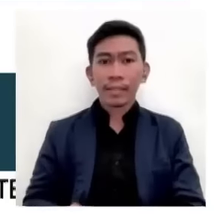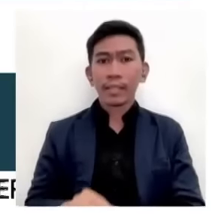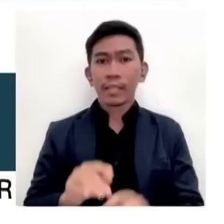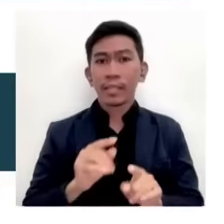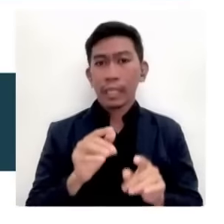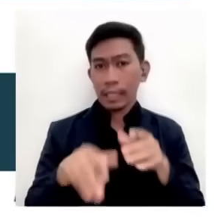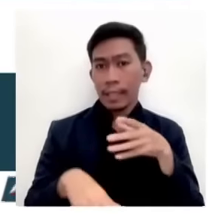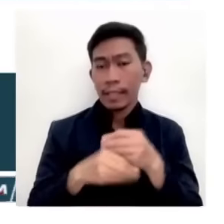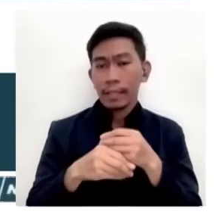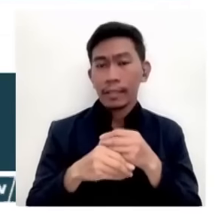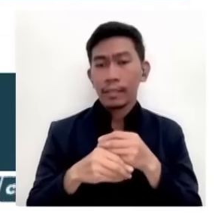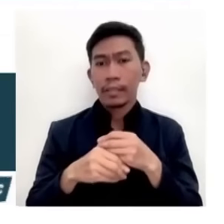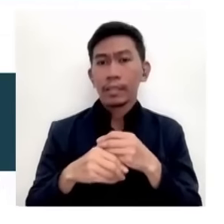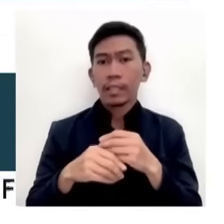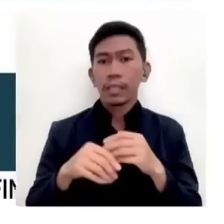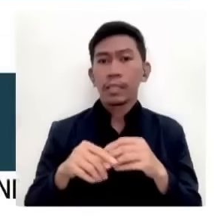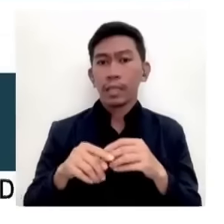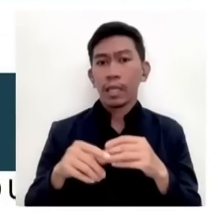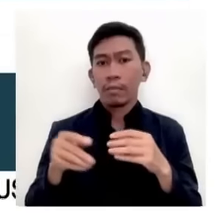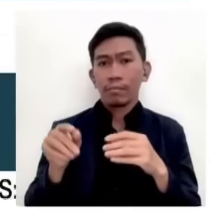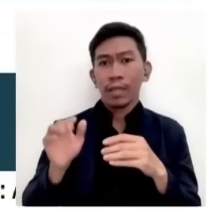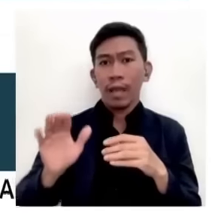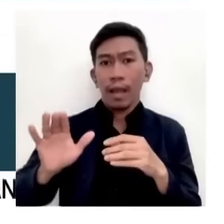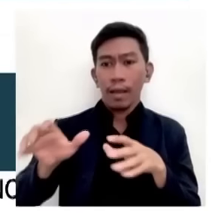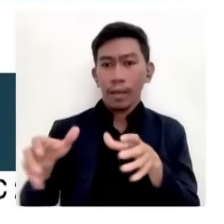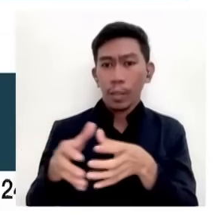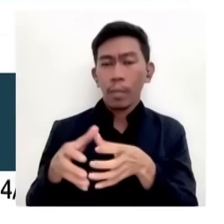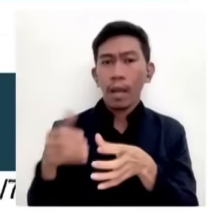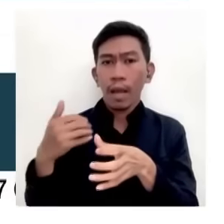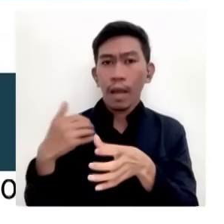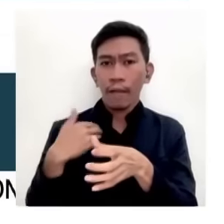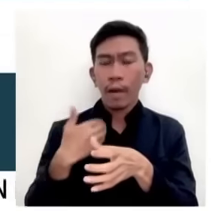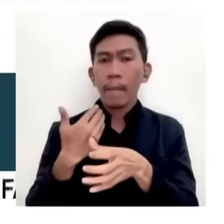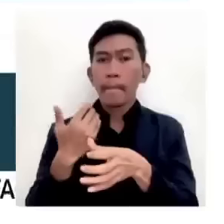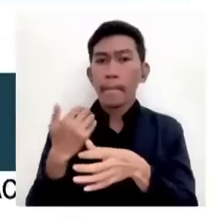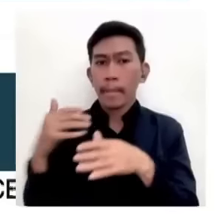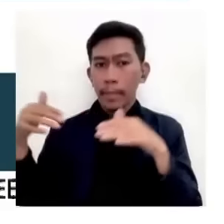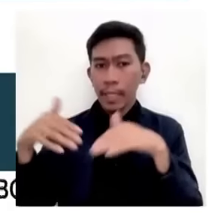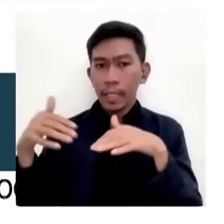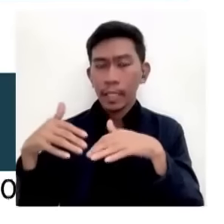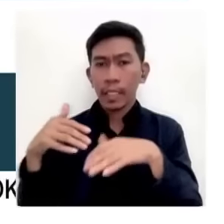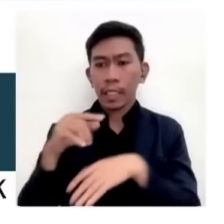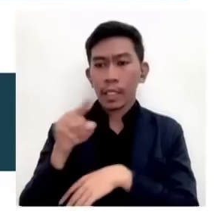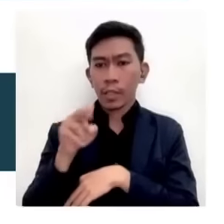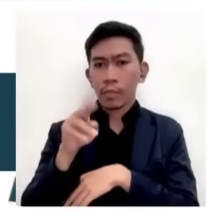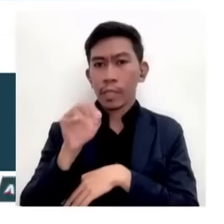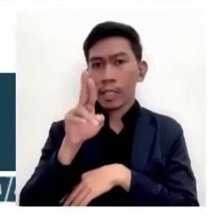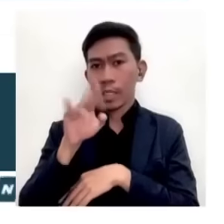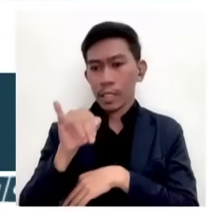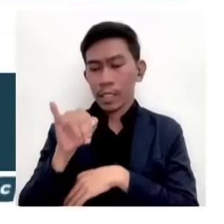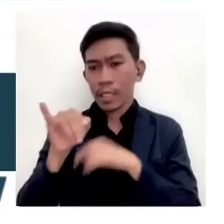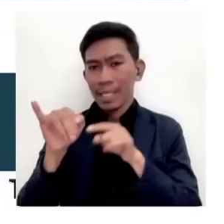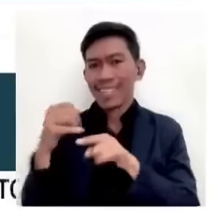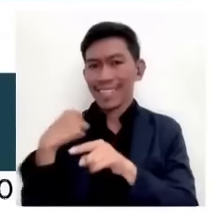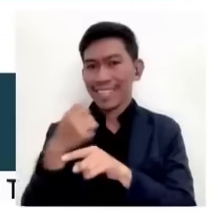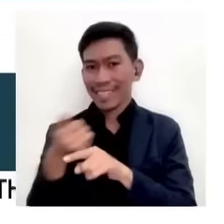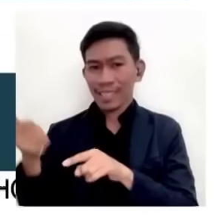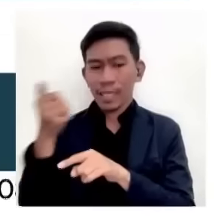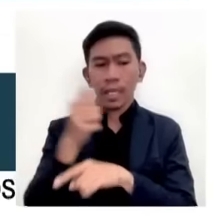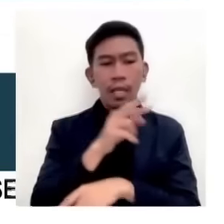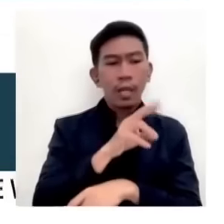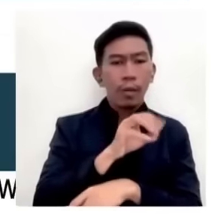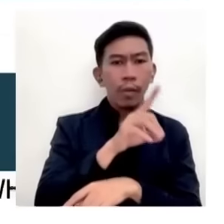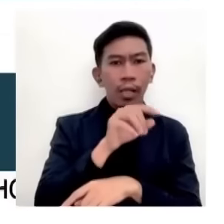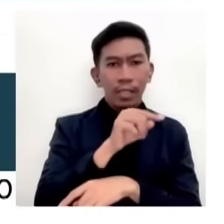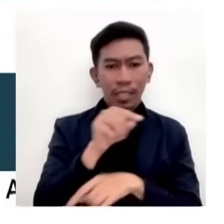was already a meeting between the Senate President Mig Zubiri, Speaker Martin Romualdez, in the